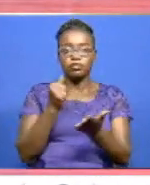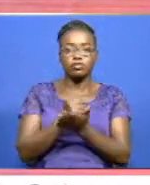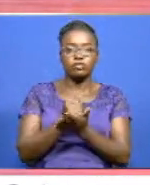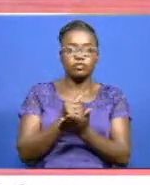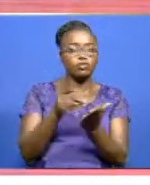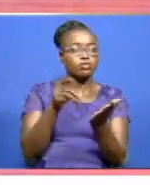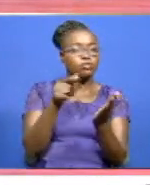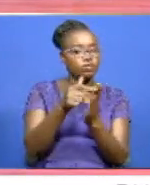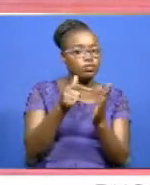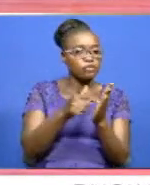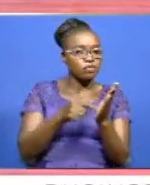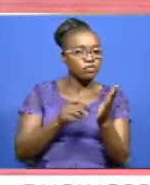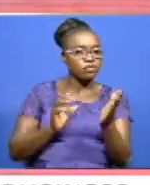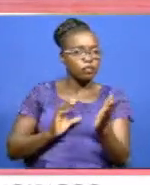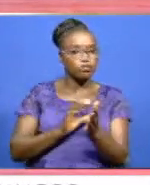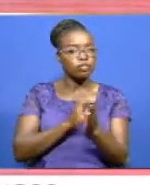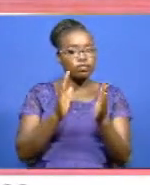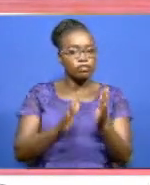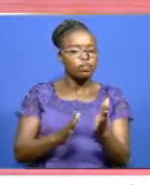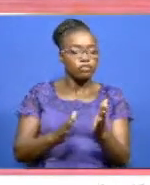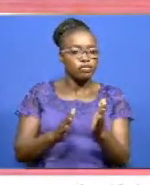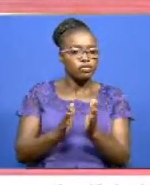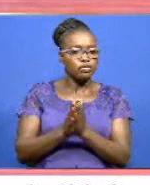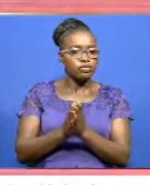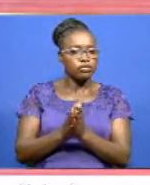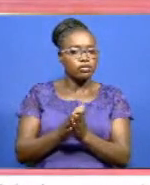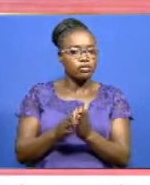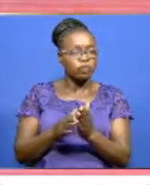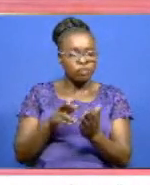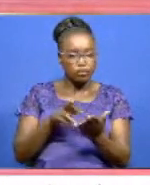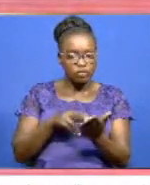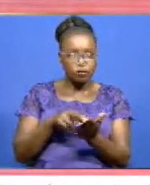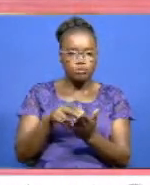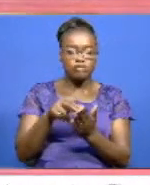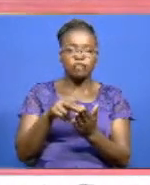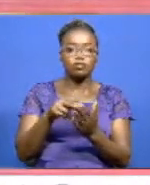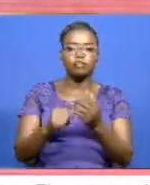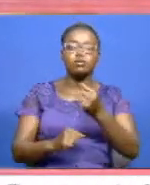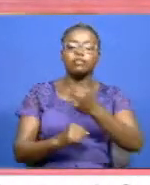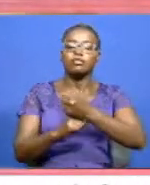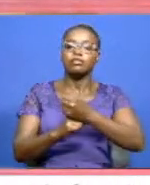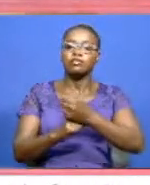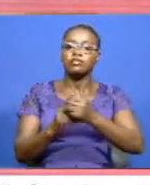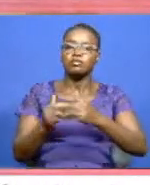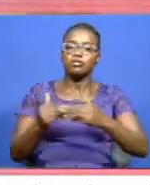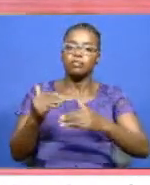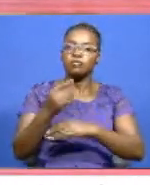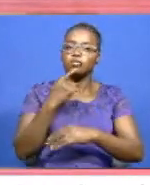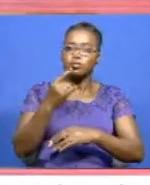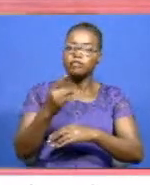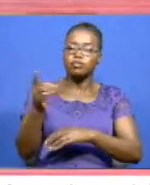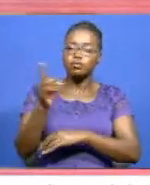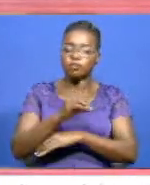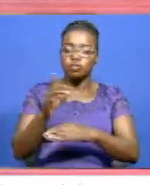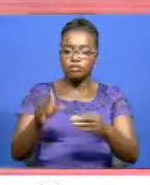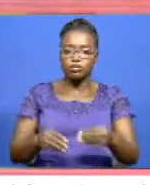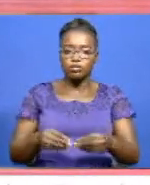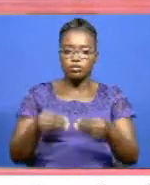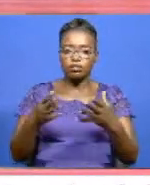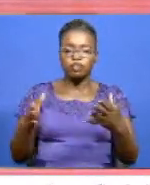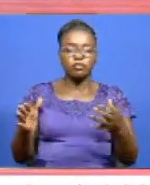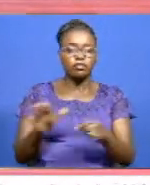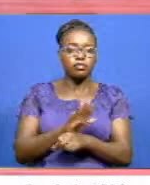Commissioner and will continue to walk the journey with the Data Commissioner past these 100 days and provide our